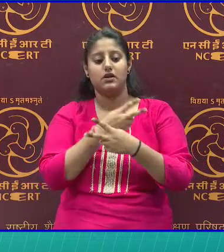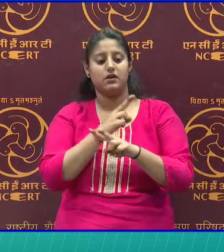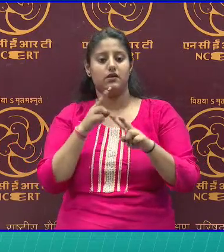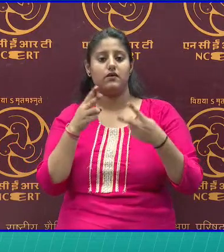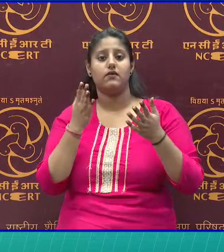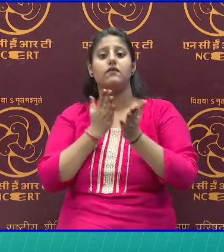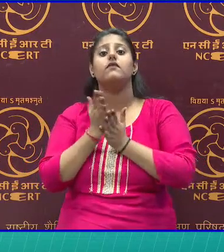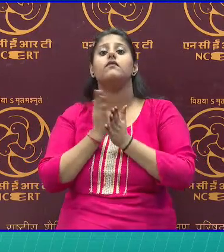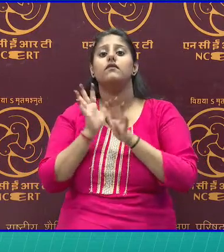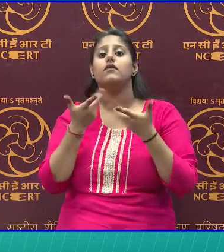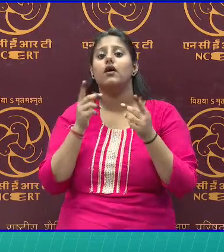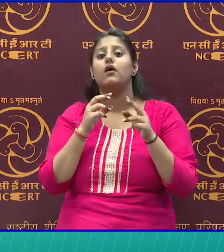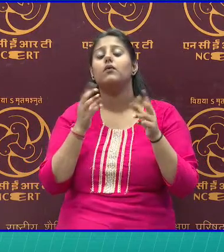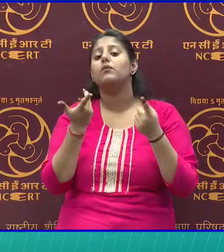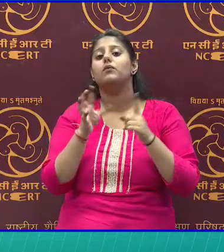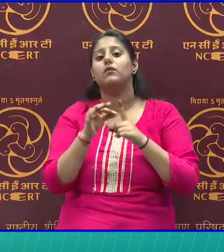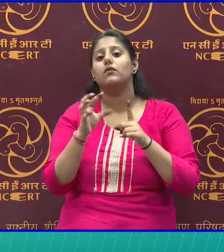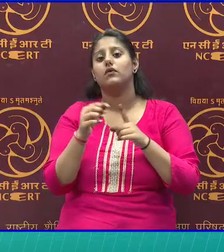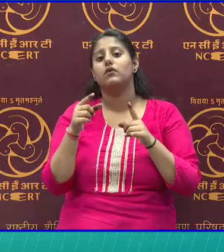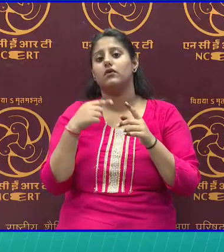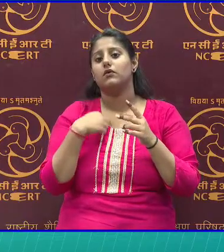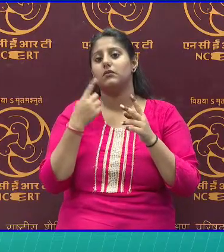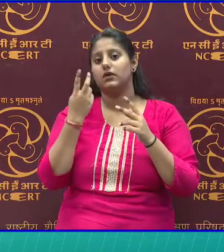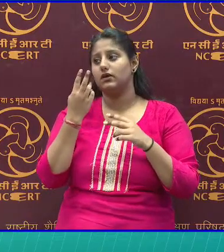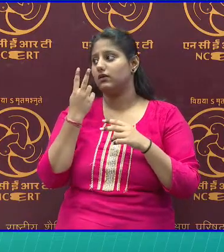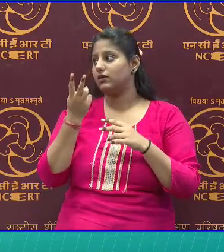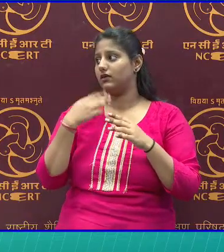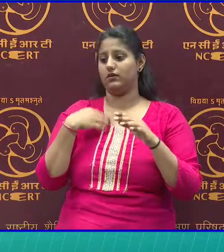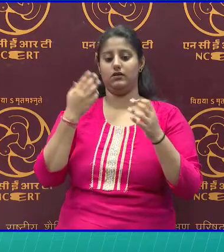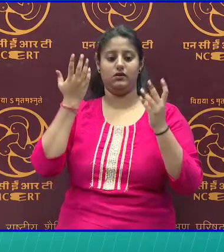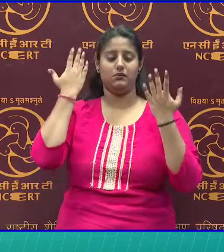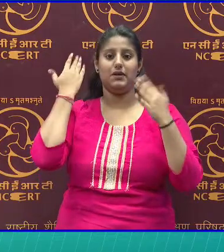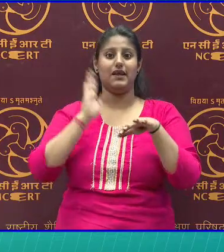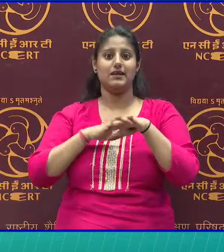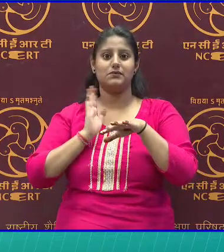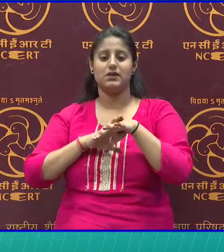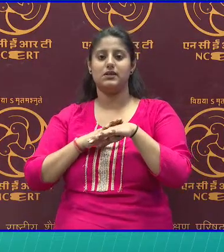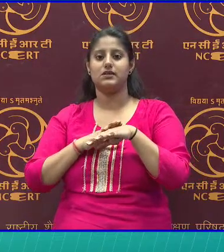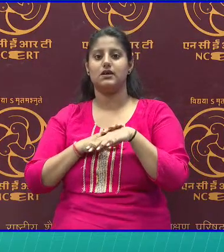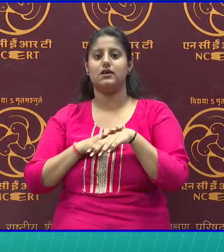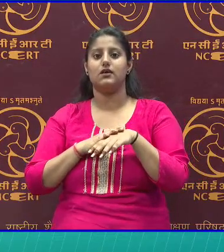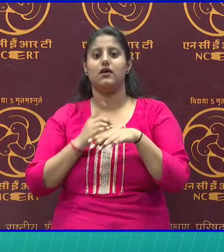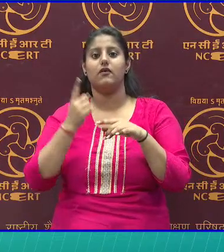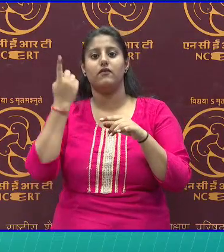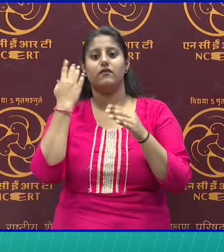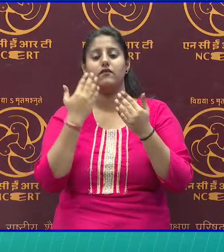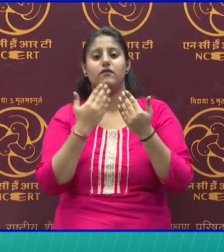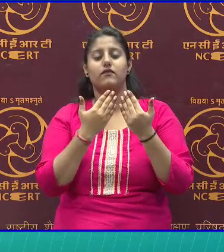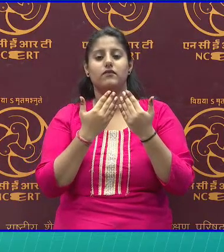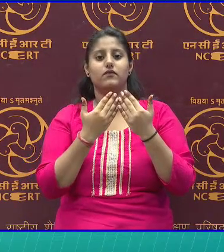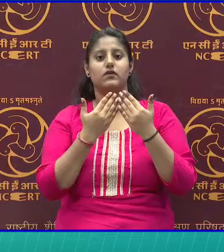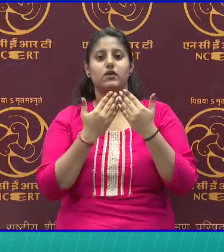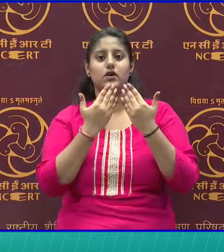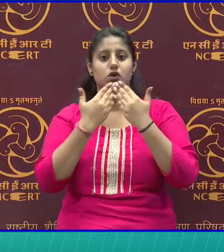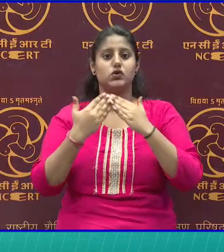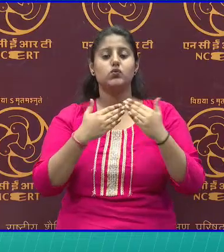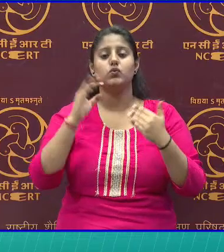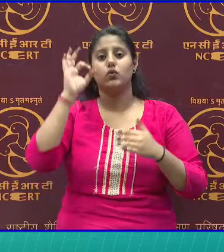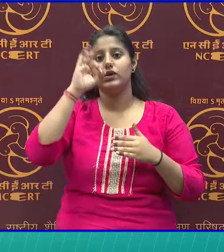can do the herbal garden. I have seen, sir, I have wonderful experience in one of the schools in